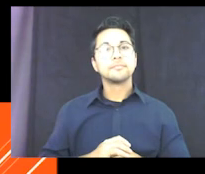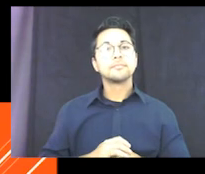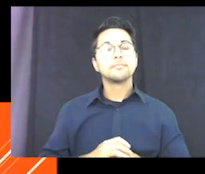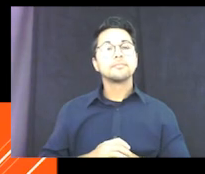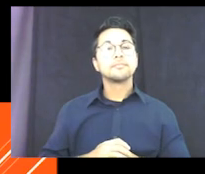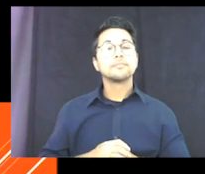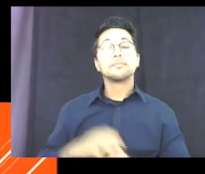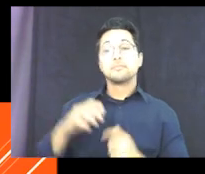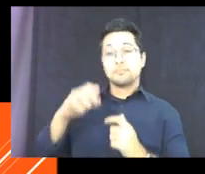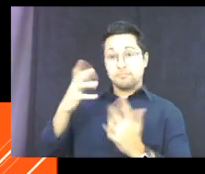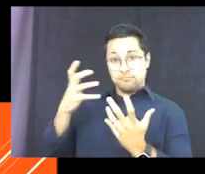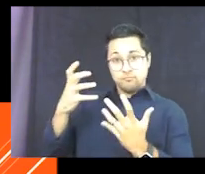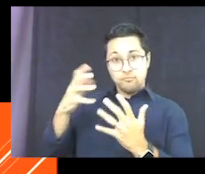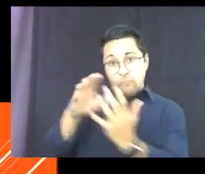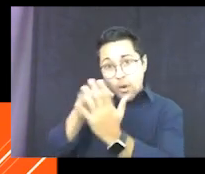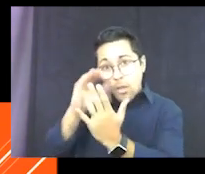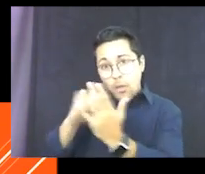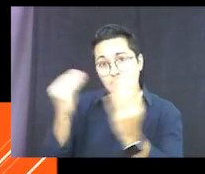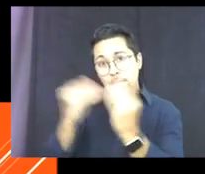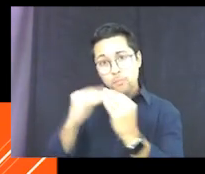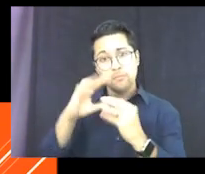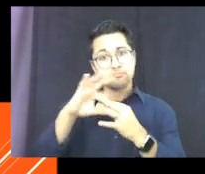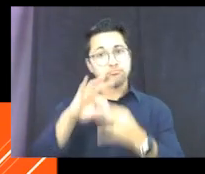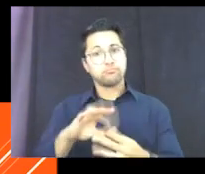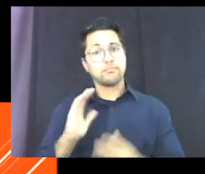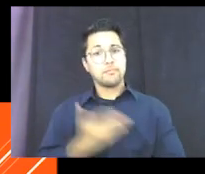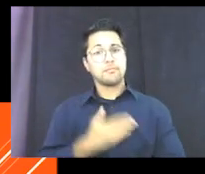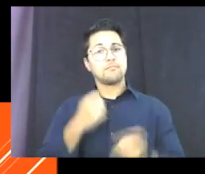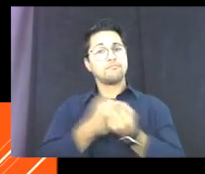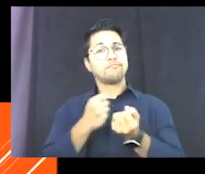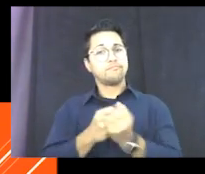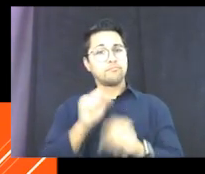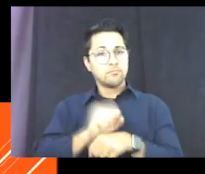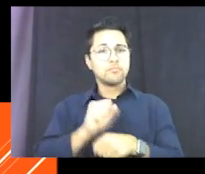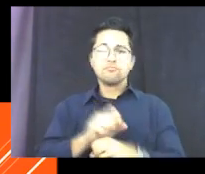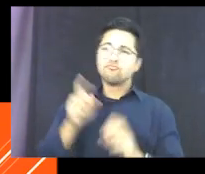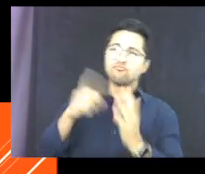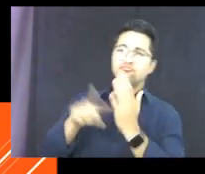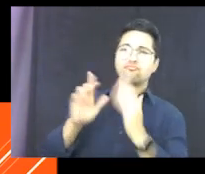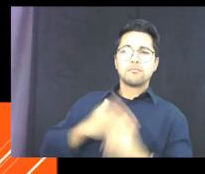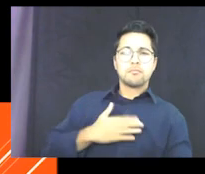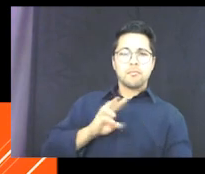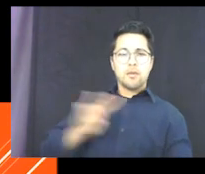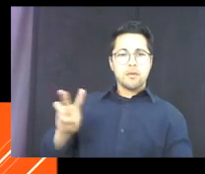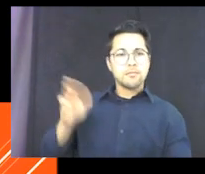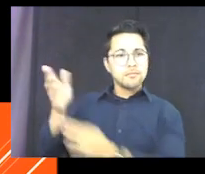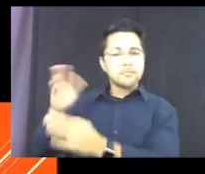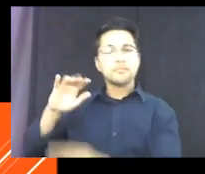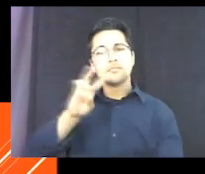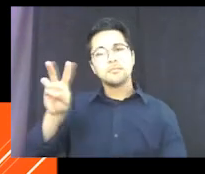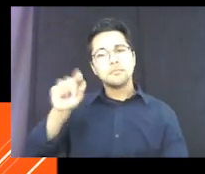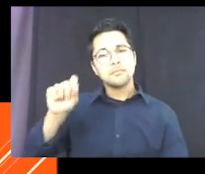To learn more about my advocacy work, check out my website at